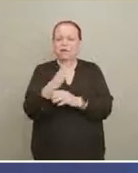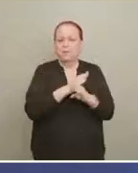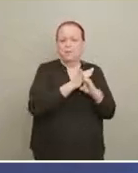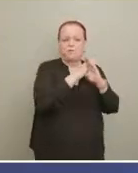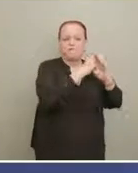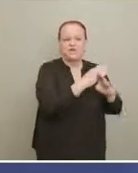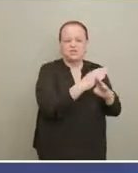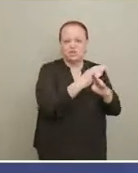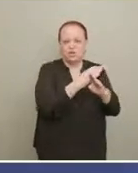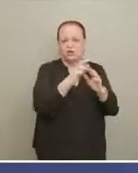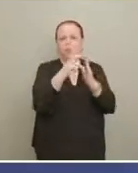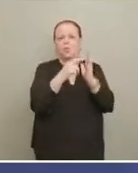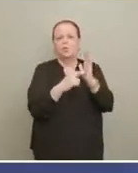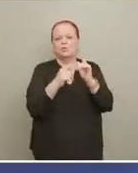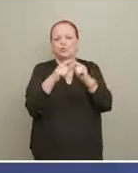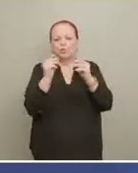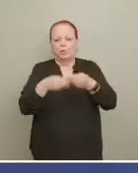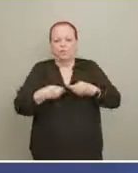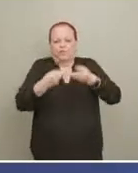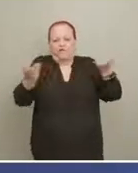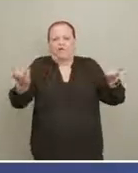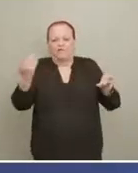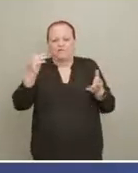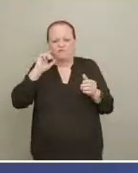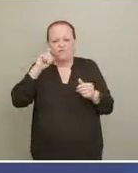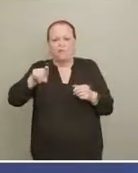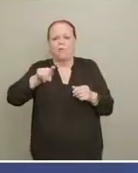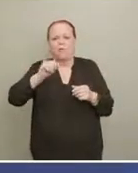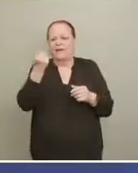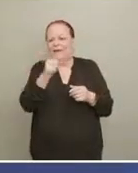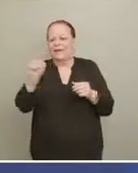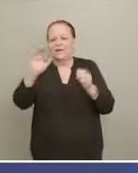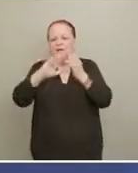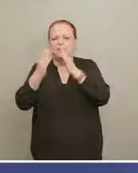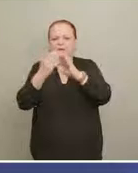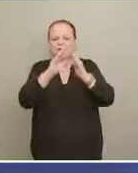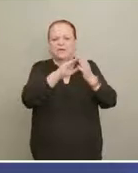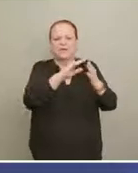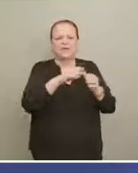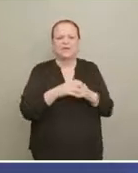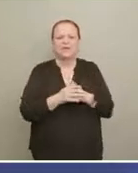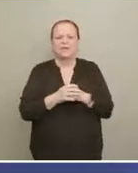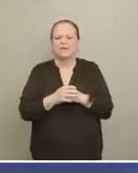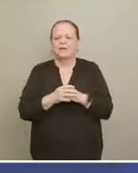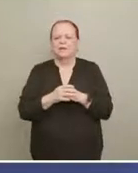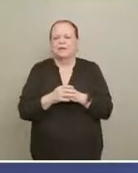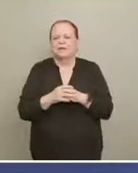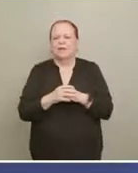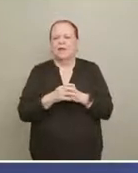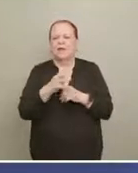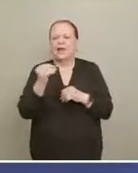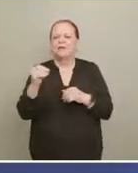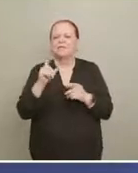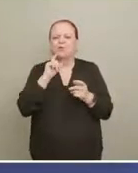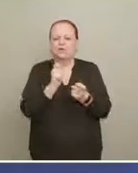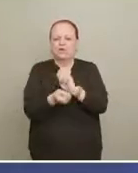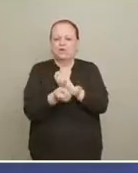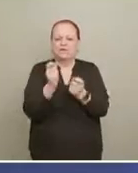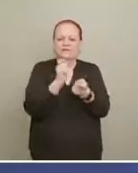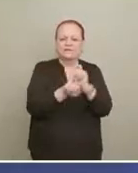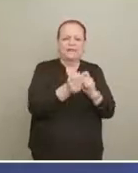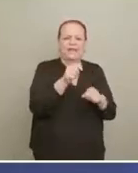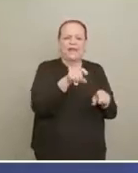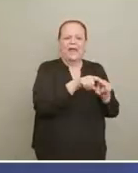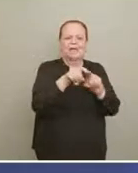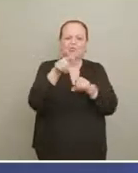to recommend for our communities at any time, at any given time, and to adjust as needed if